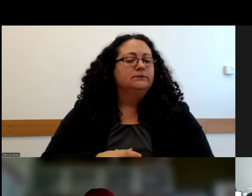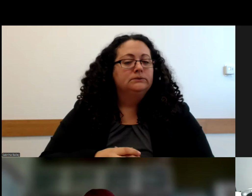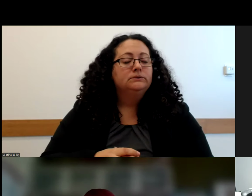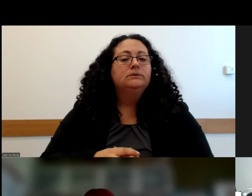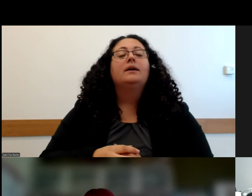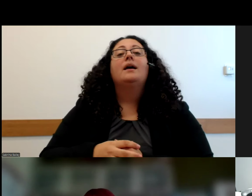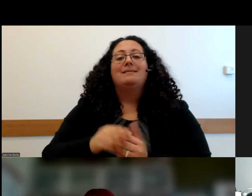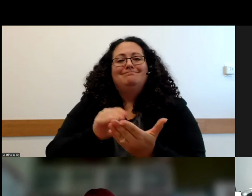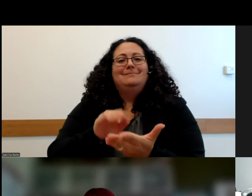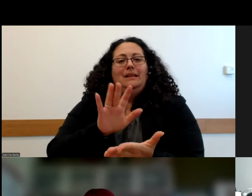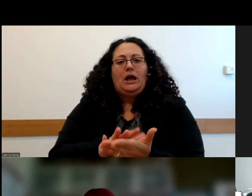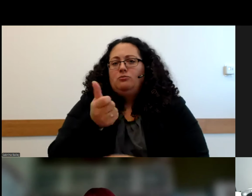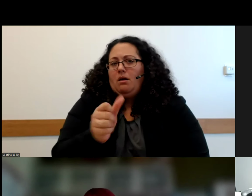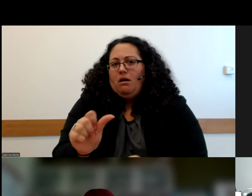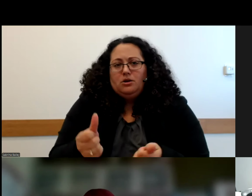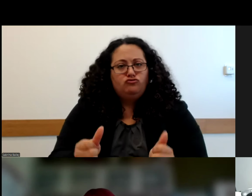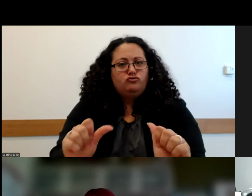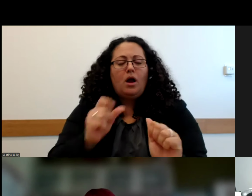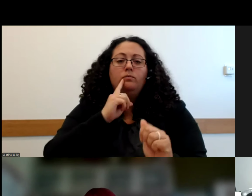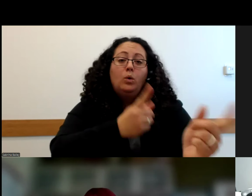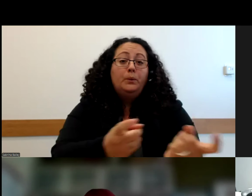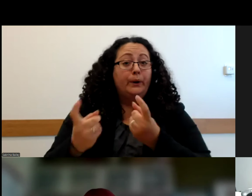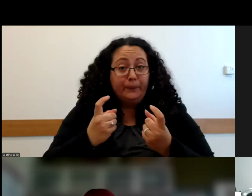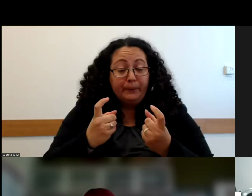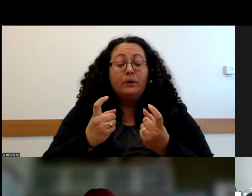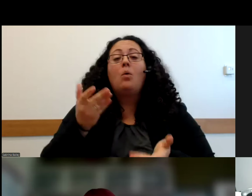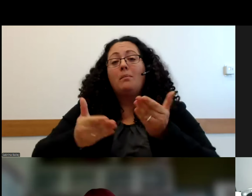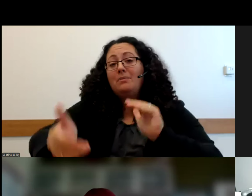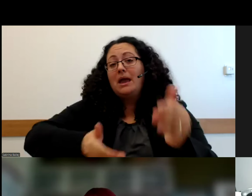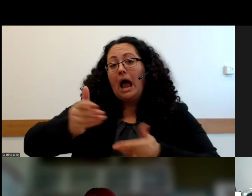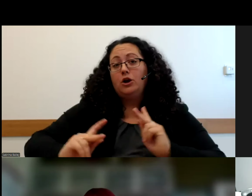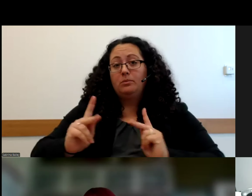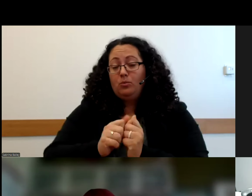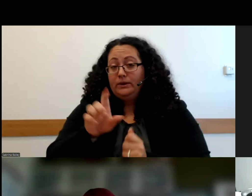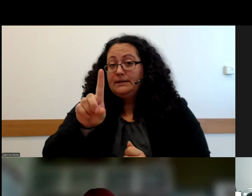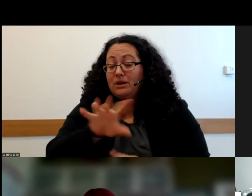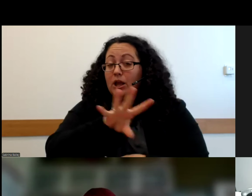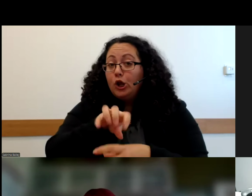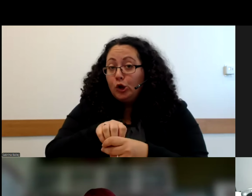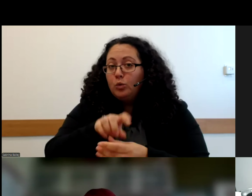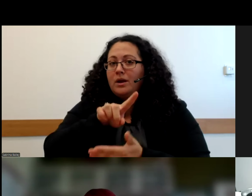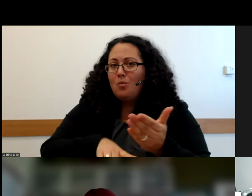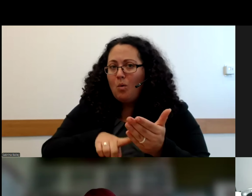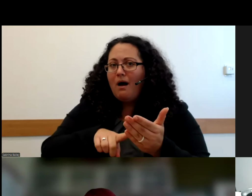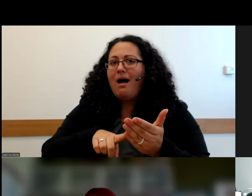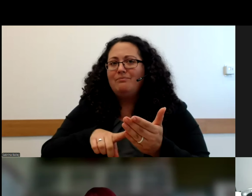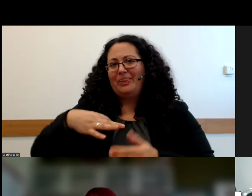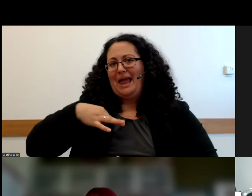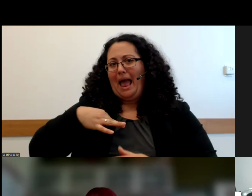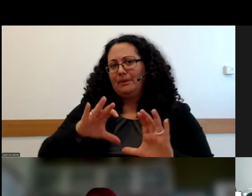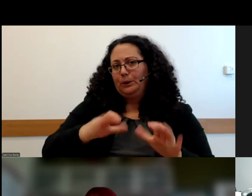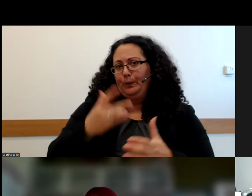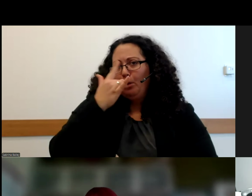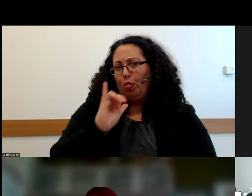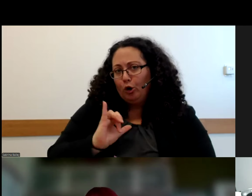they have to document any efforts that they have to recruit and or hire people with disabilities, including what their applicant pool looks like. So they